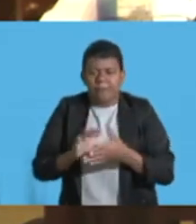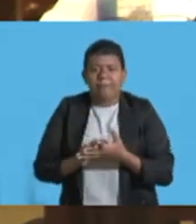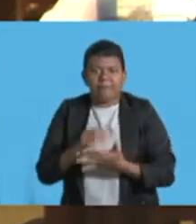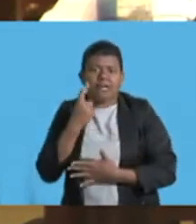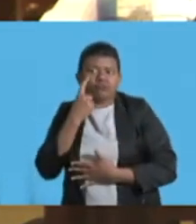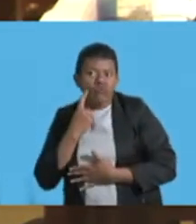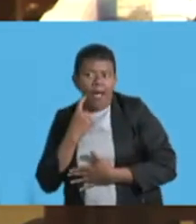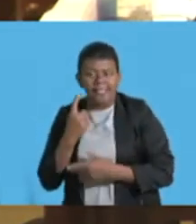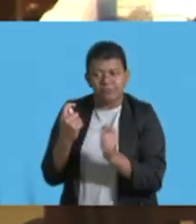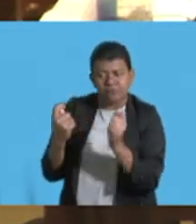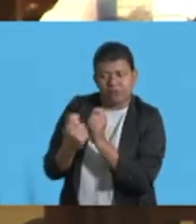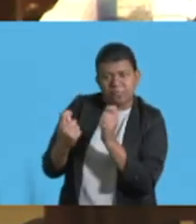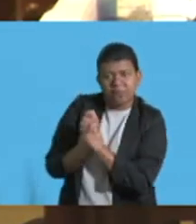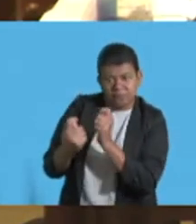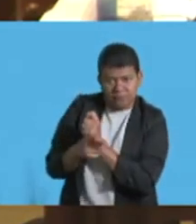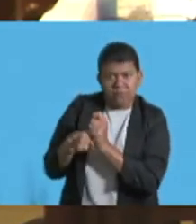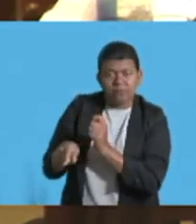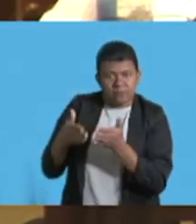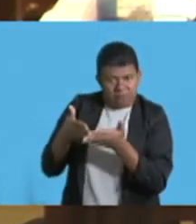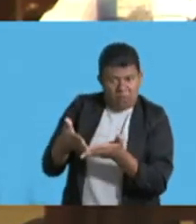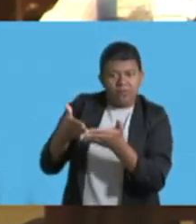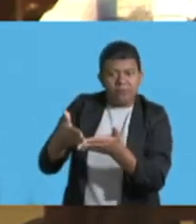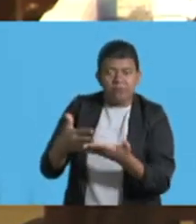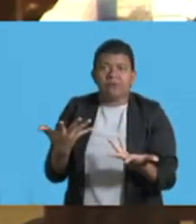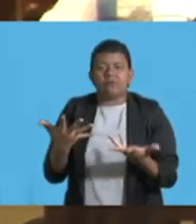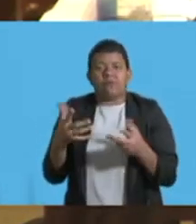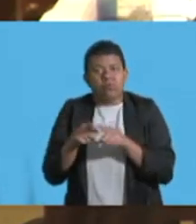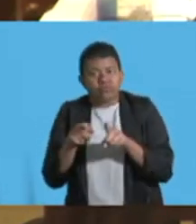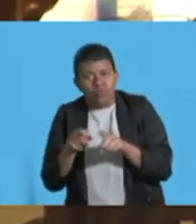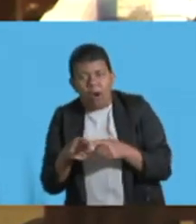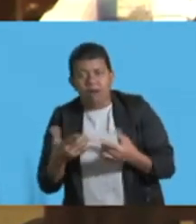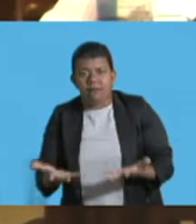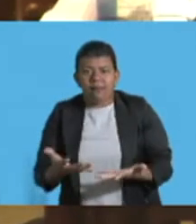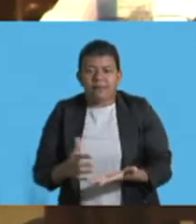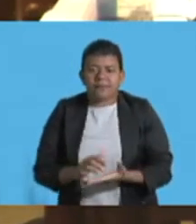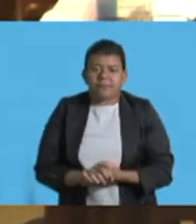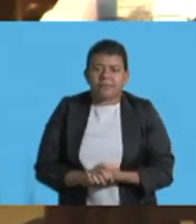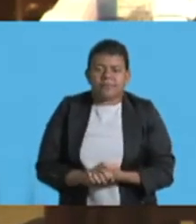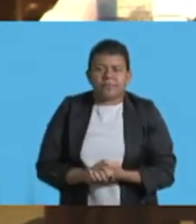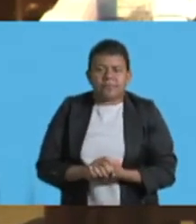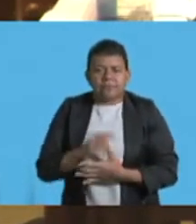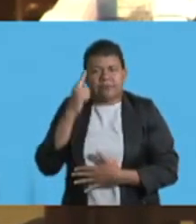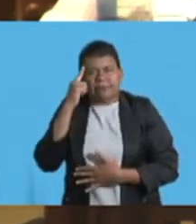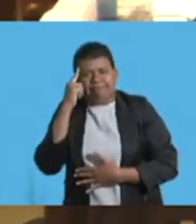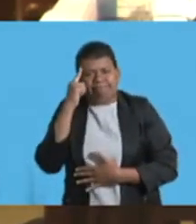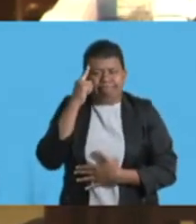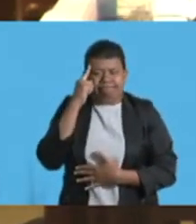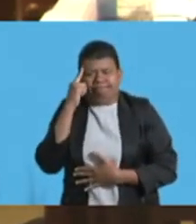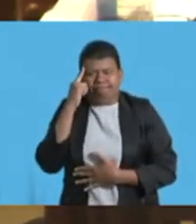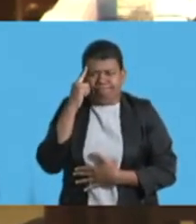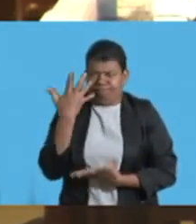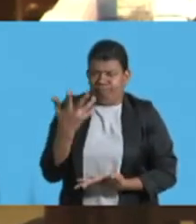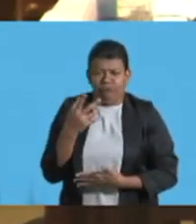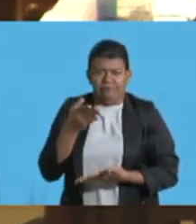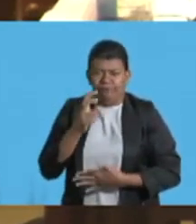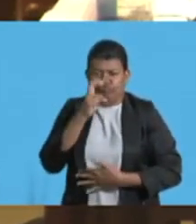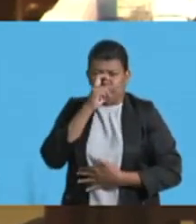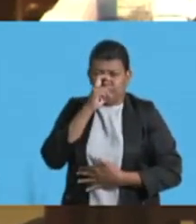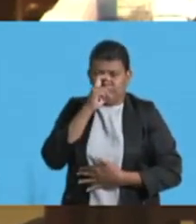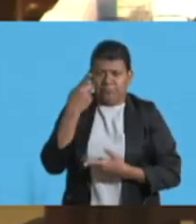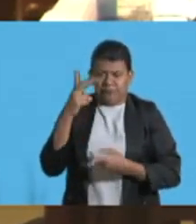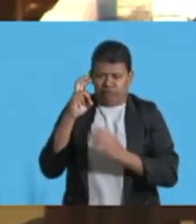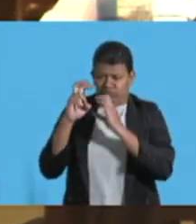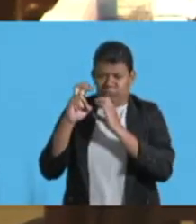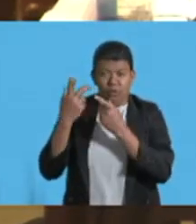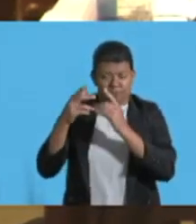the existing rail network for the transportation of passengers and cargoes. The Fiji Affairs government, in collaboration with the government of